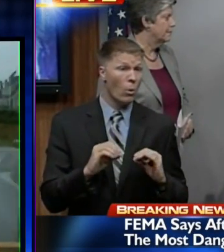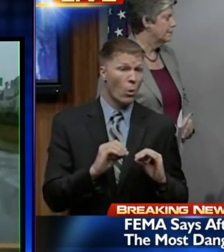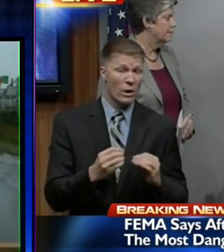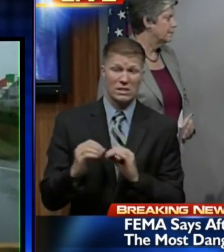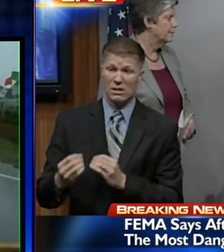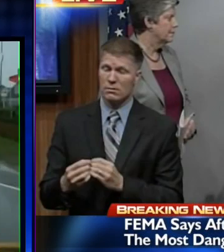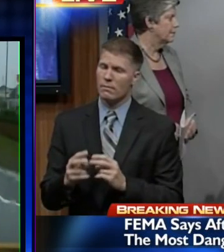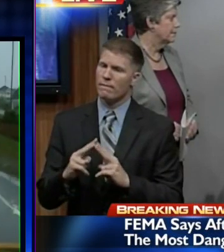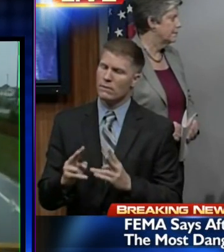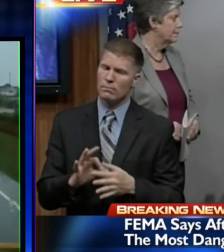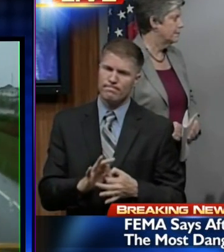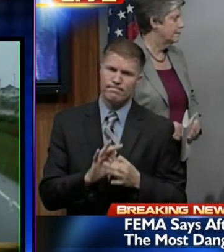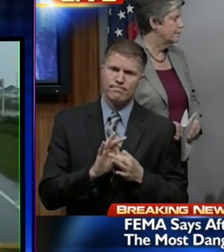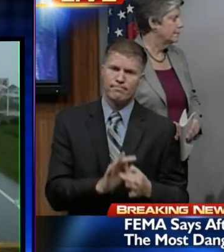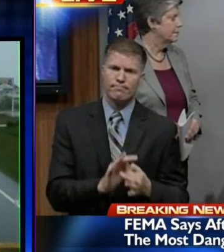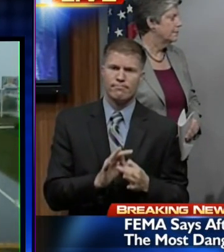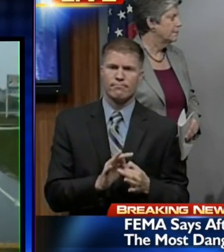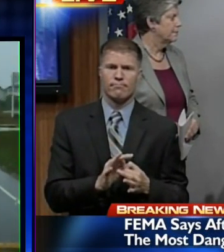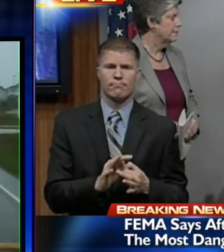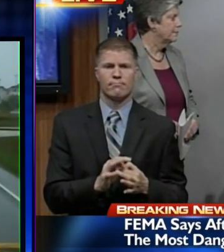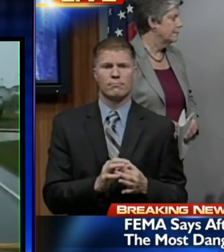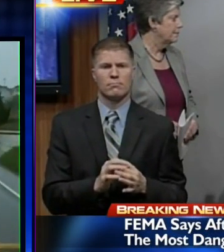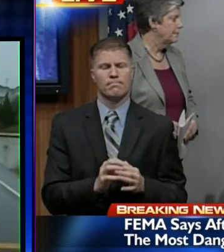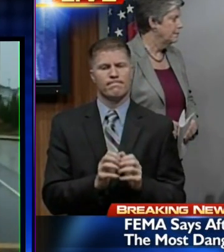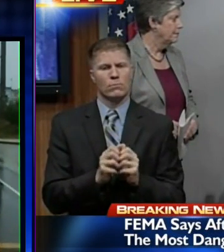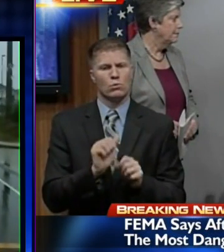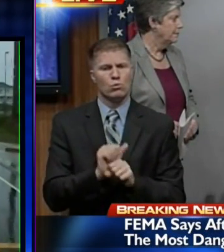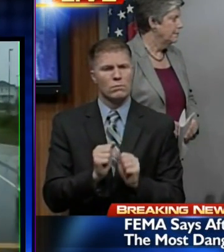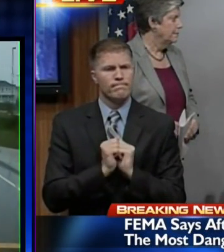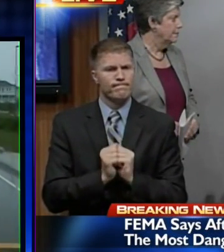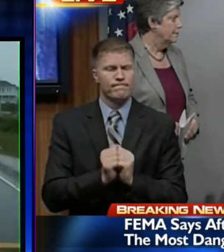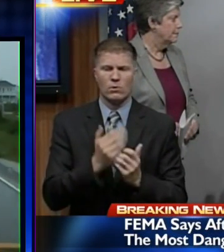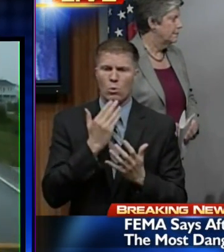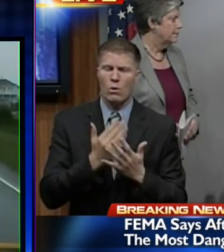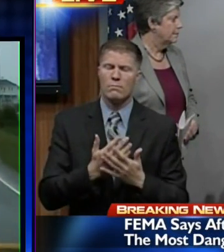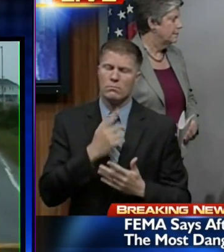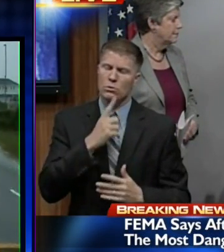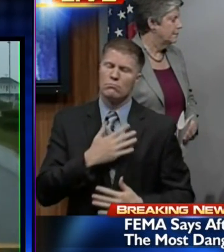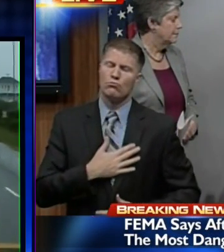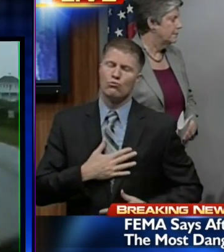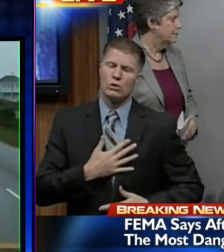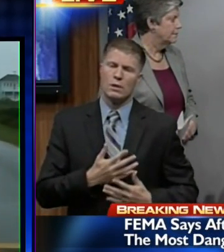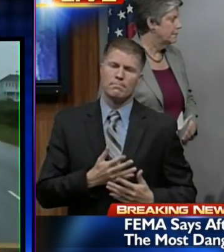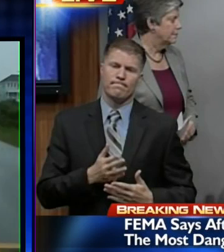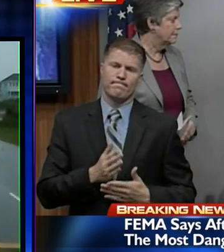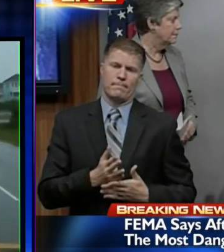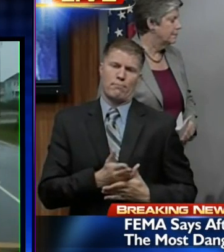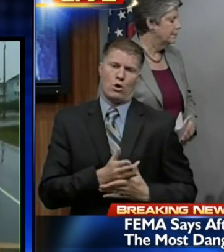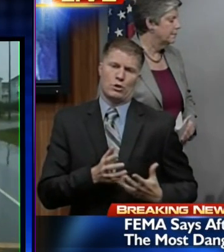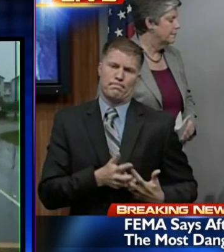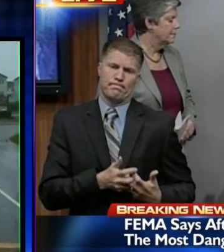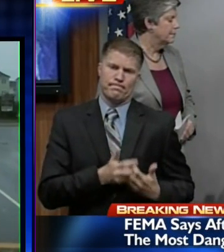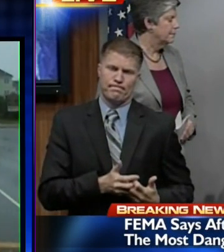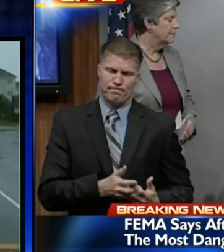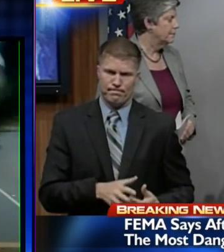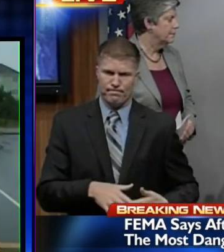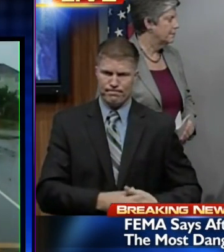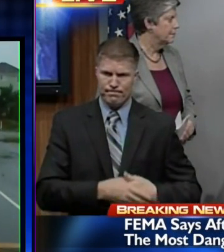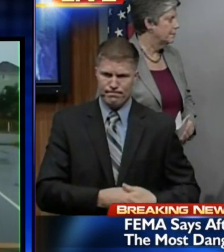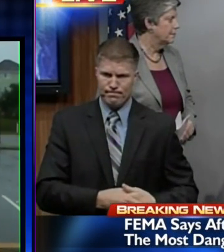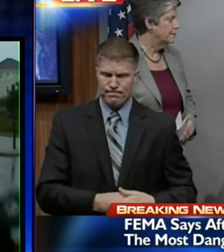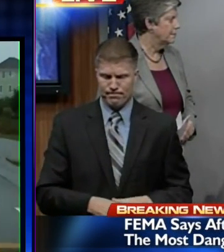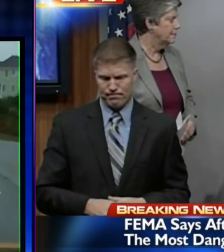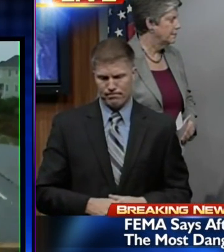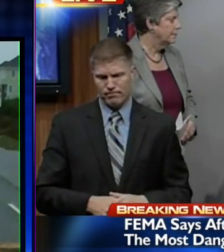are very tightly linked. They continue to work well together, and we really appreciate the partnership. We're now in the middle of what